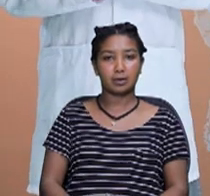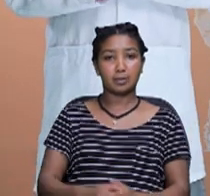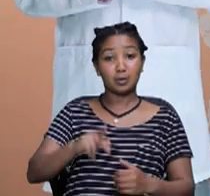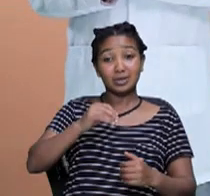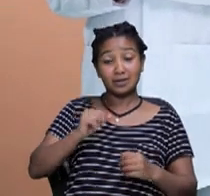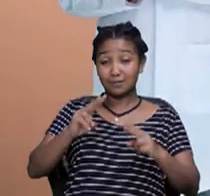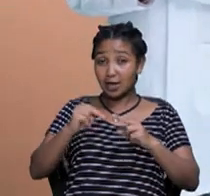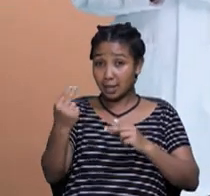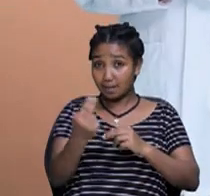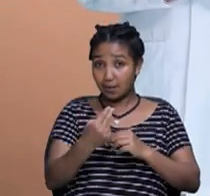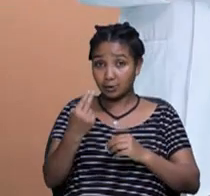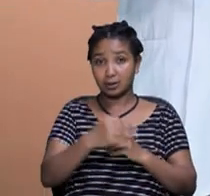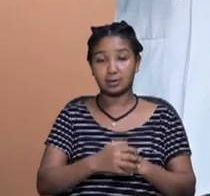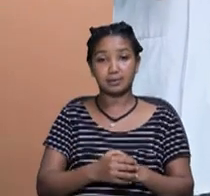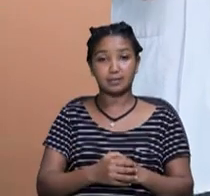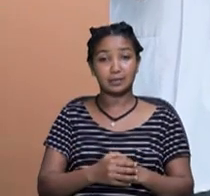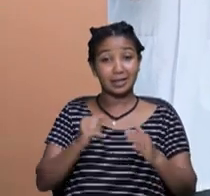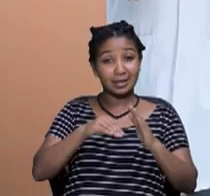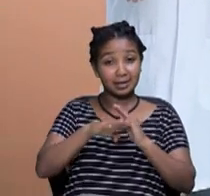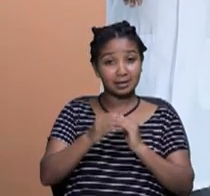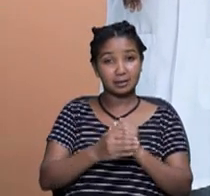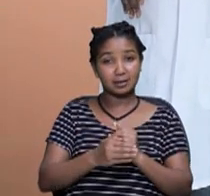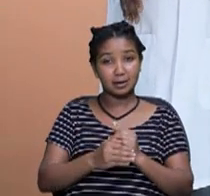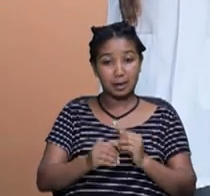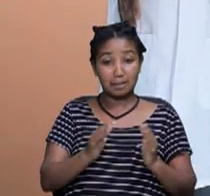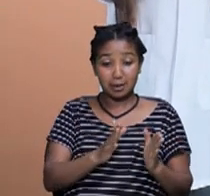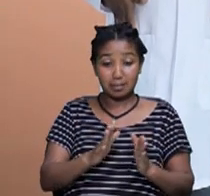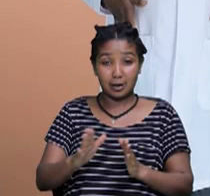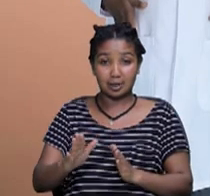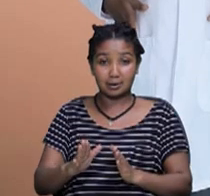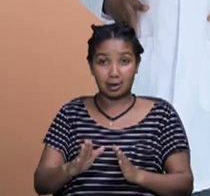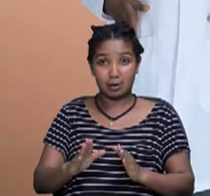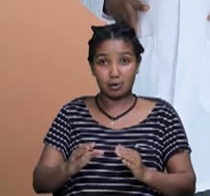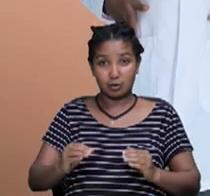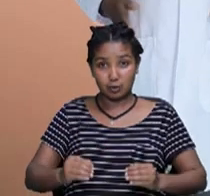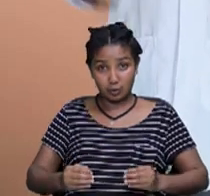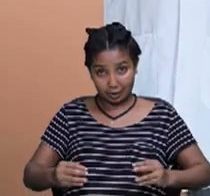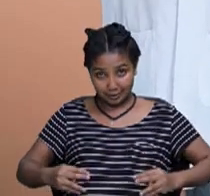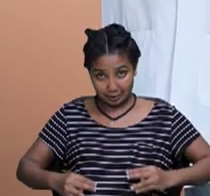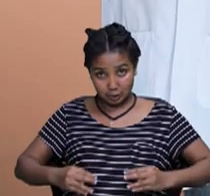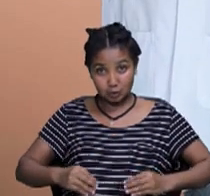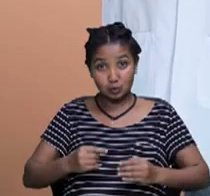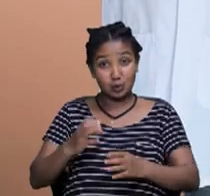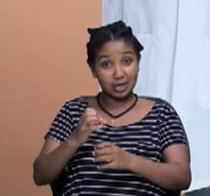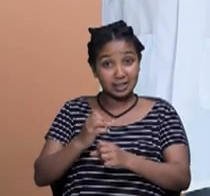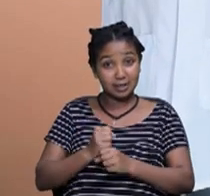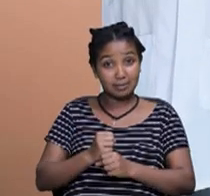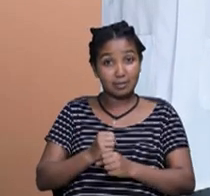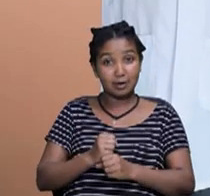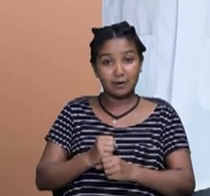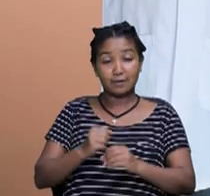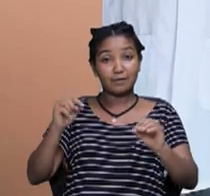Progesterone is very important in preparing the uterus to receive